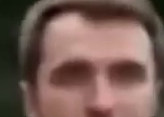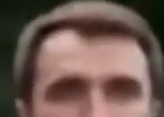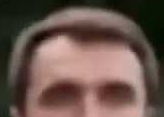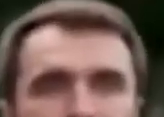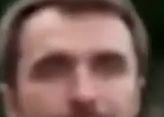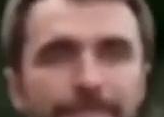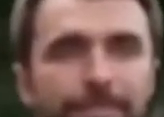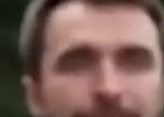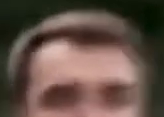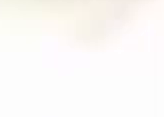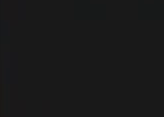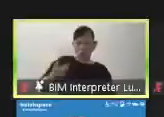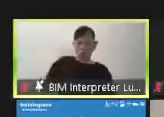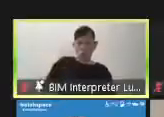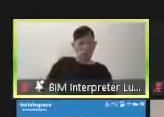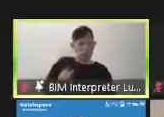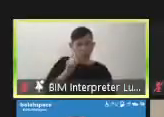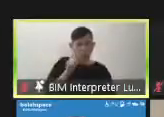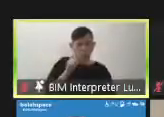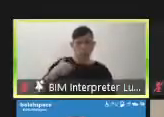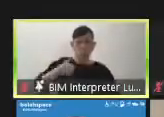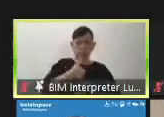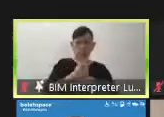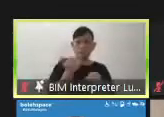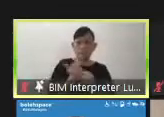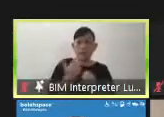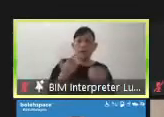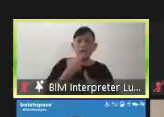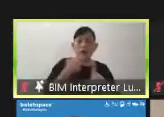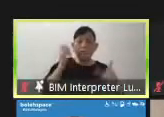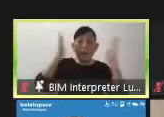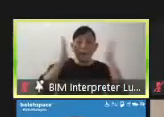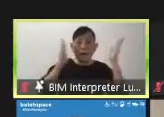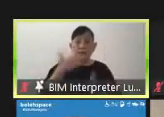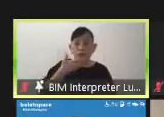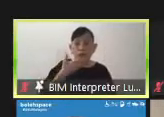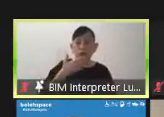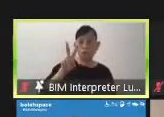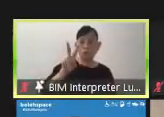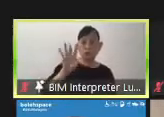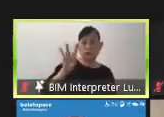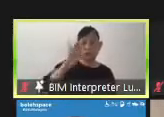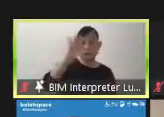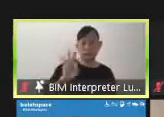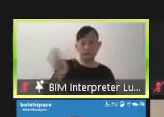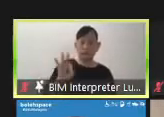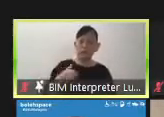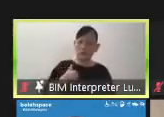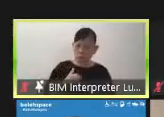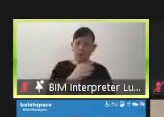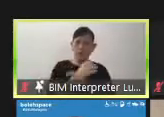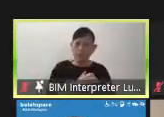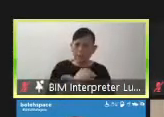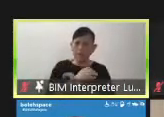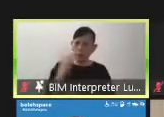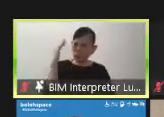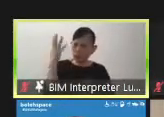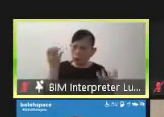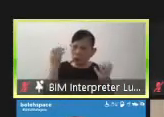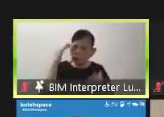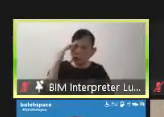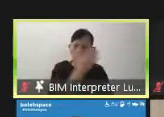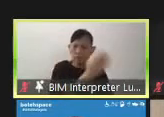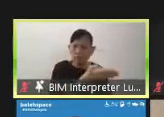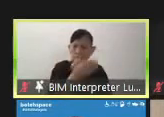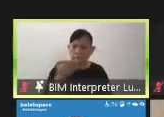Who are we? We make up 28% of Malaysia's population. We care about what's happening around us. I hope